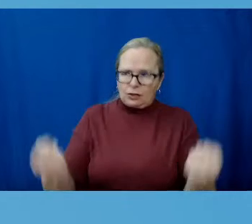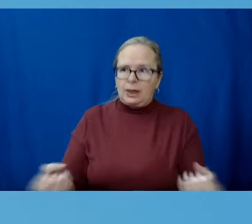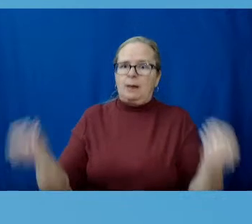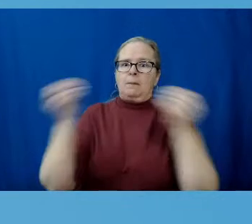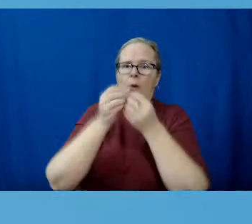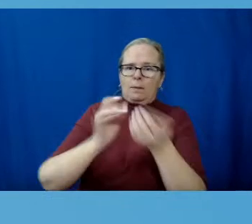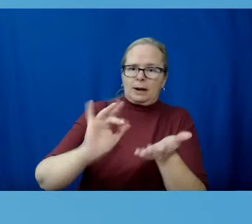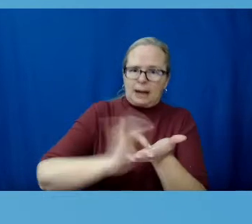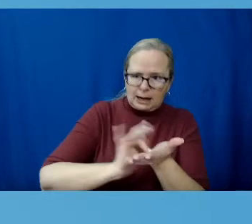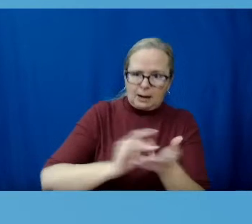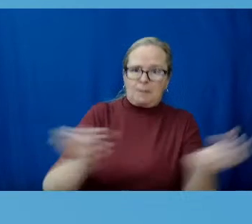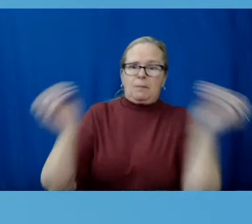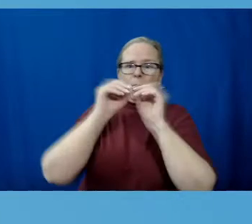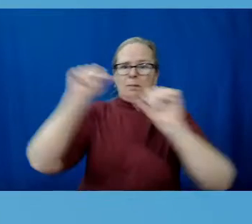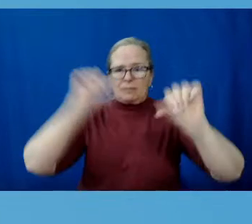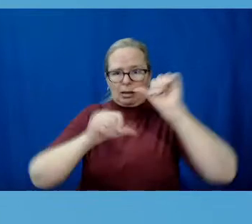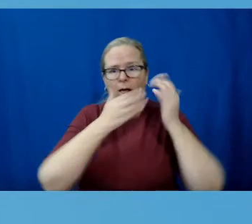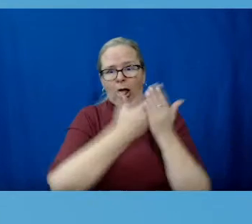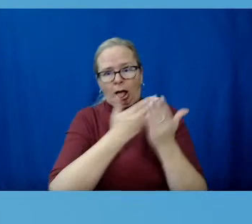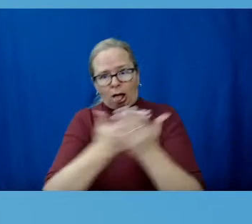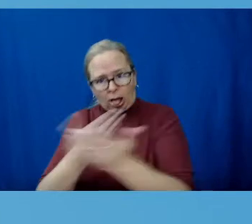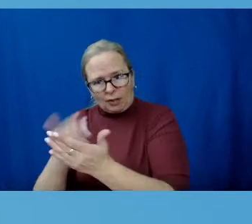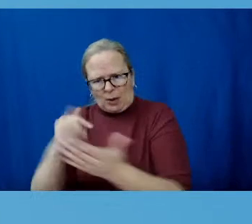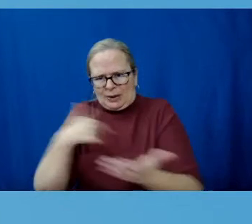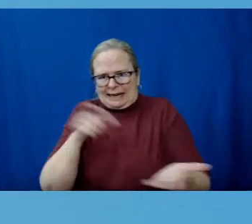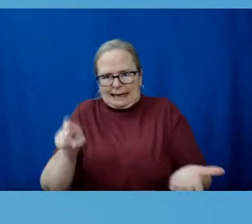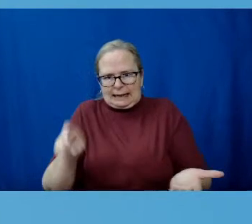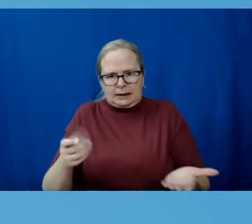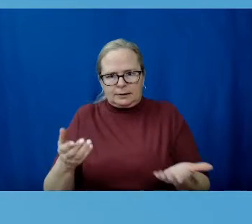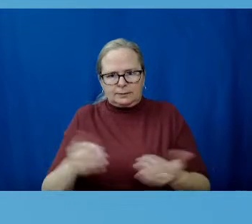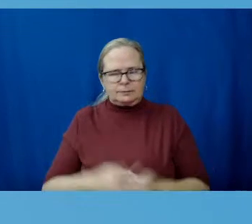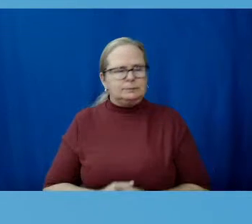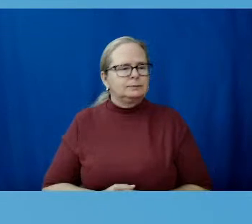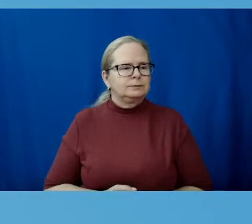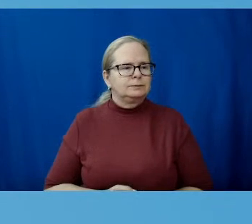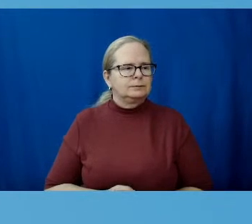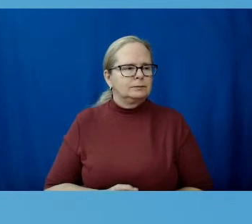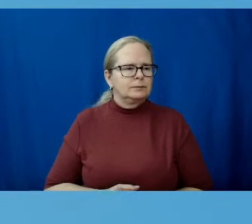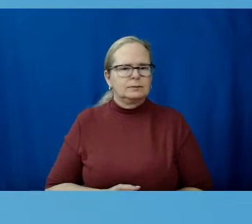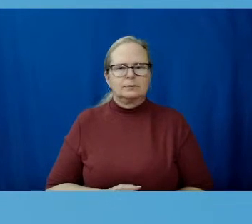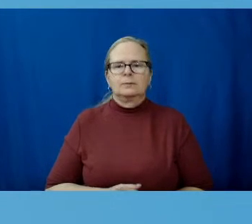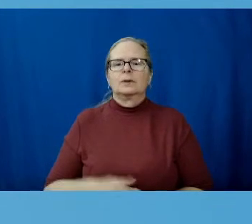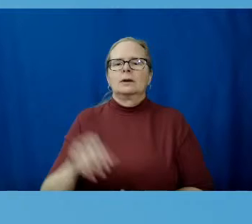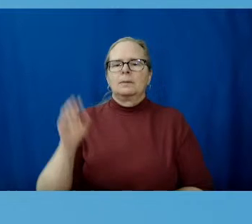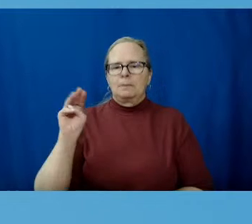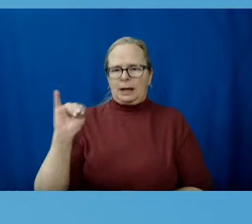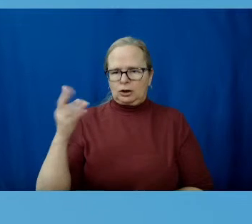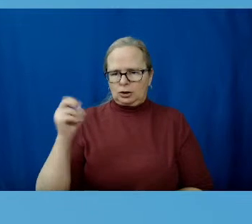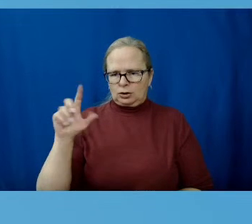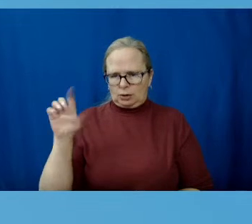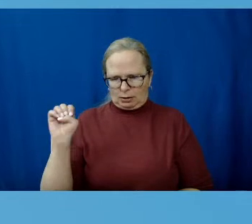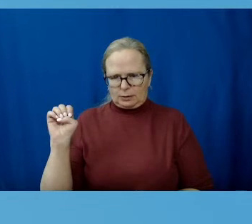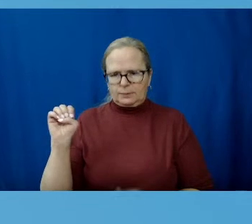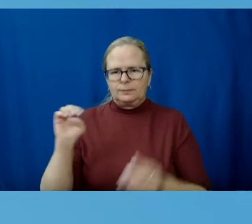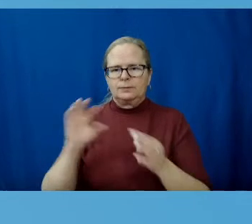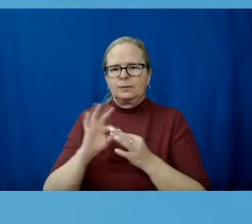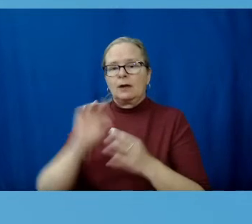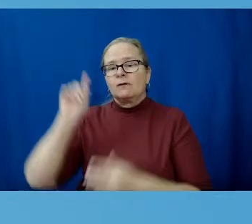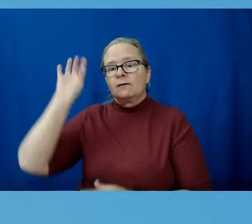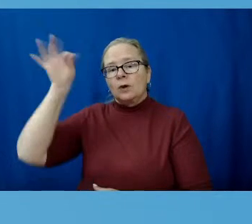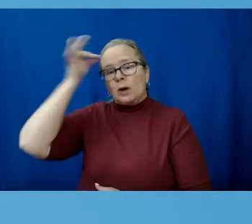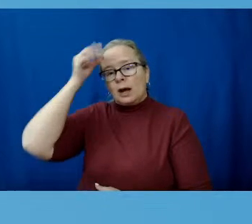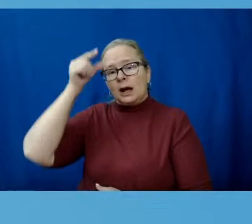I was looking at the federal government's plan for emergency preparedness and public health response